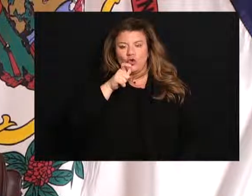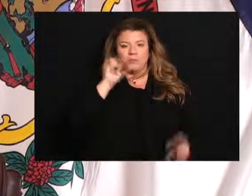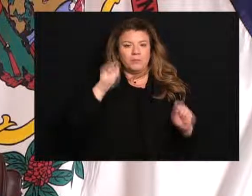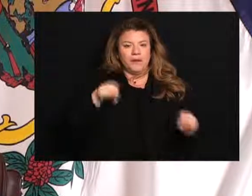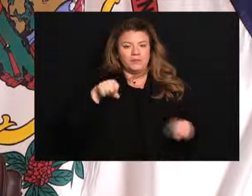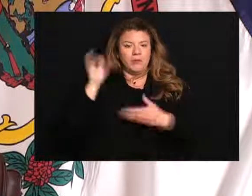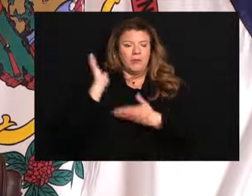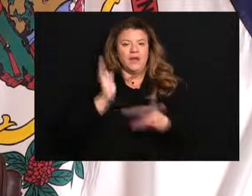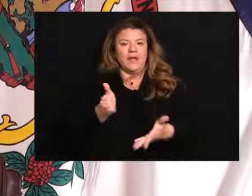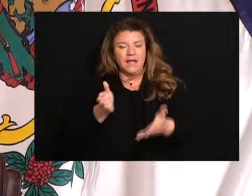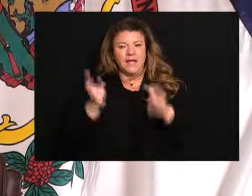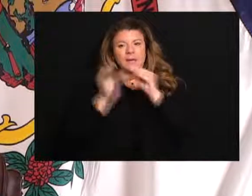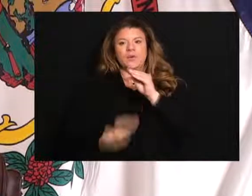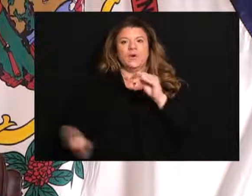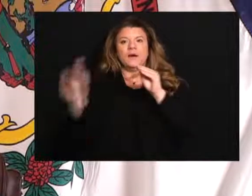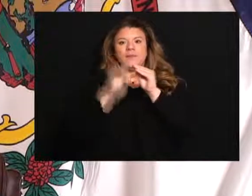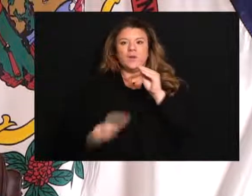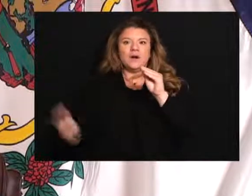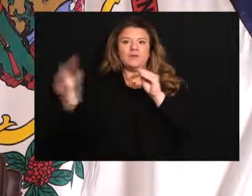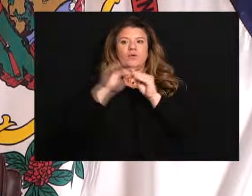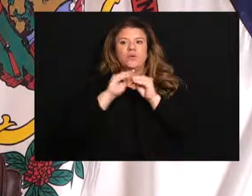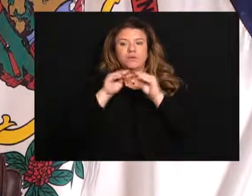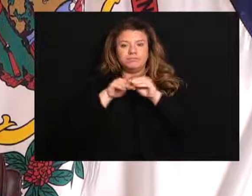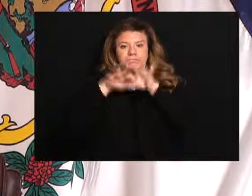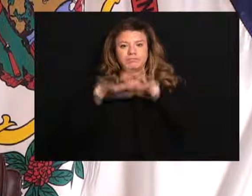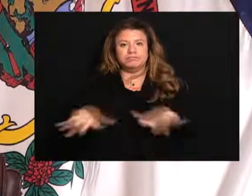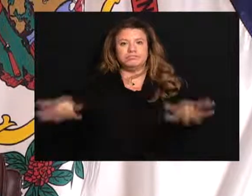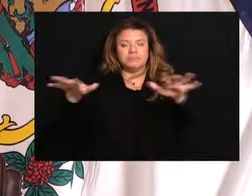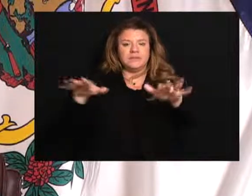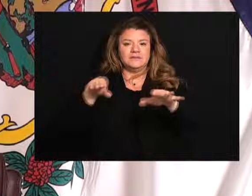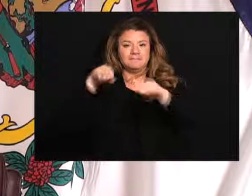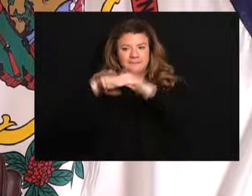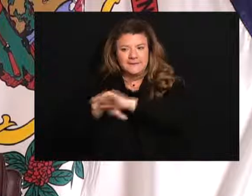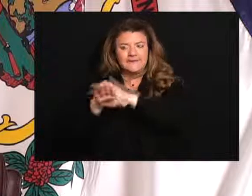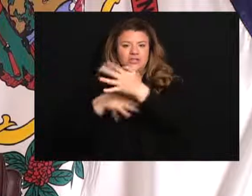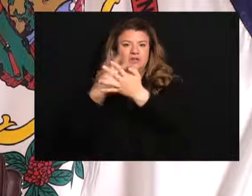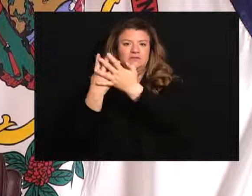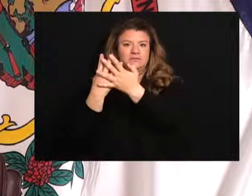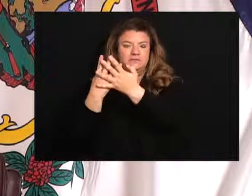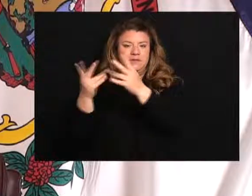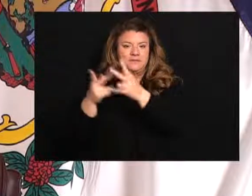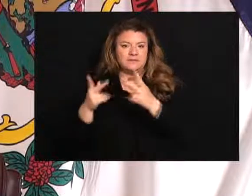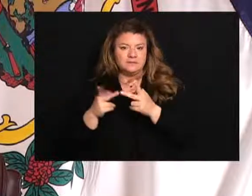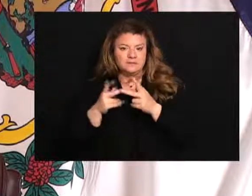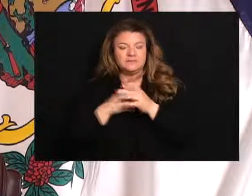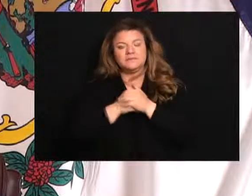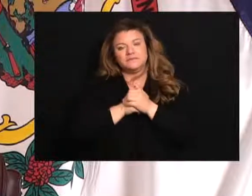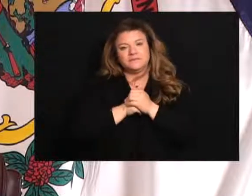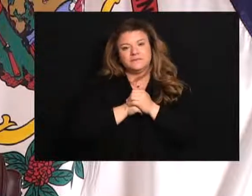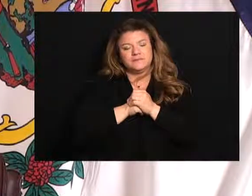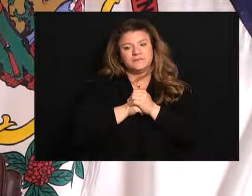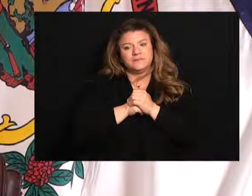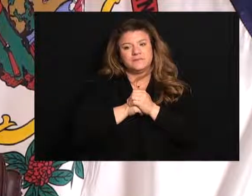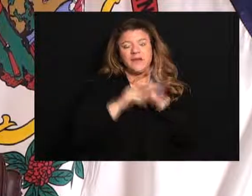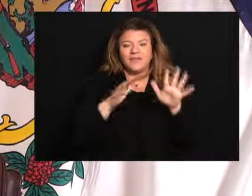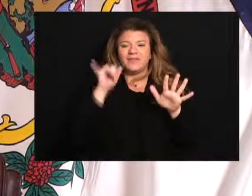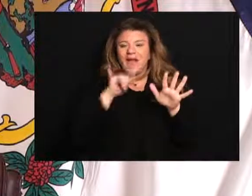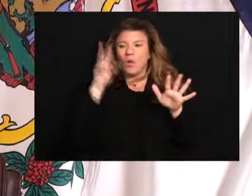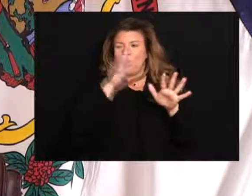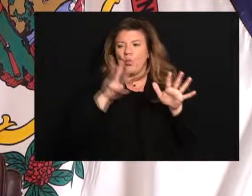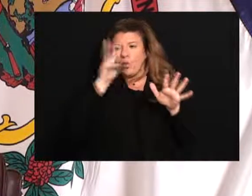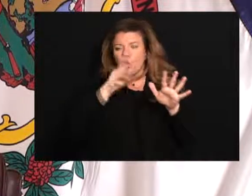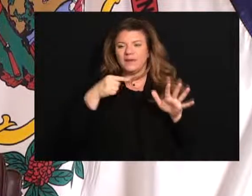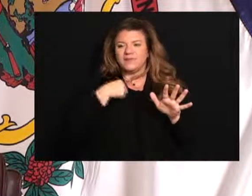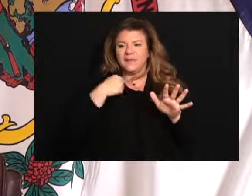more, contagious events into our corrections facilities. And so it worries me to see them